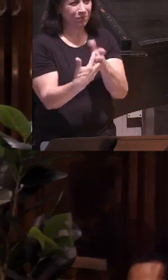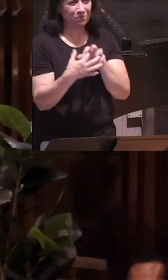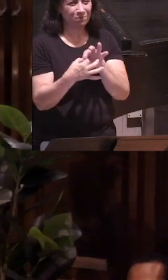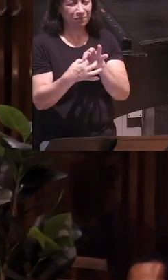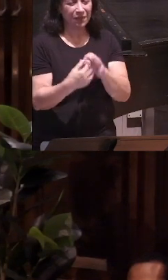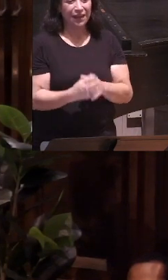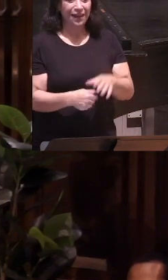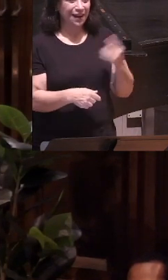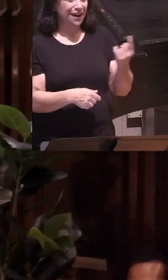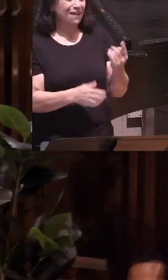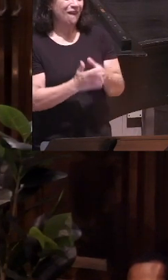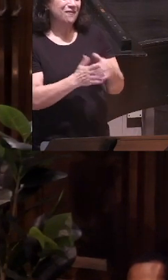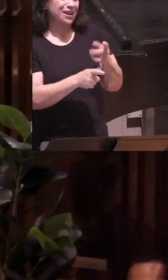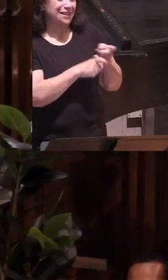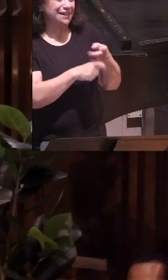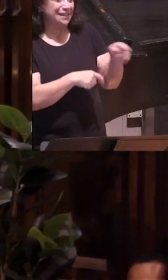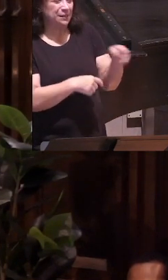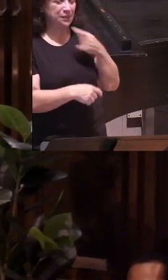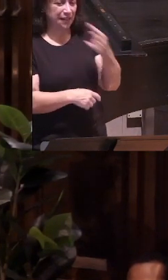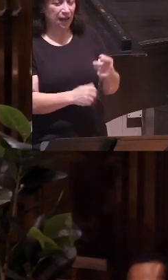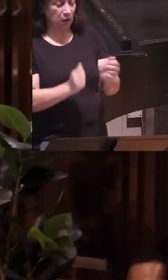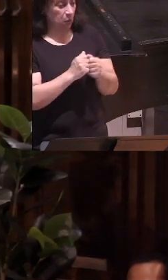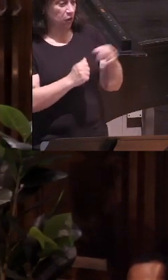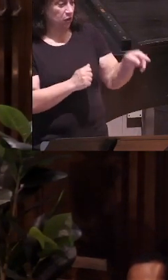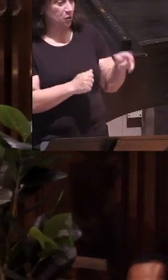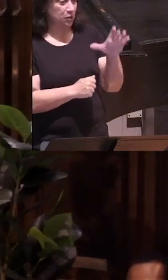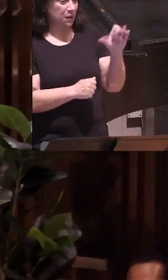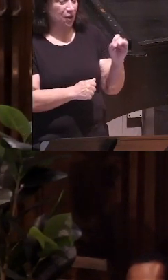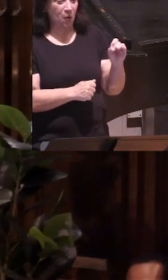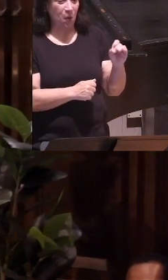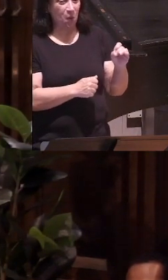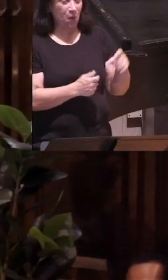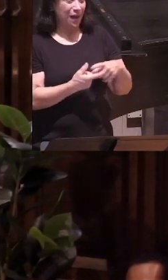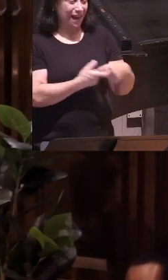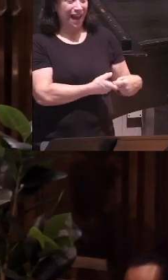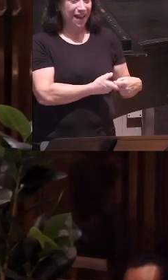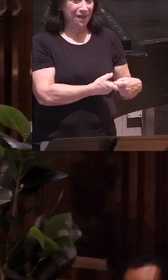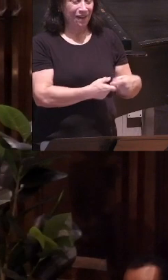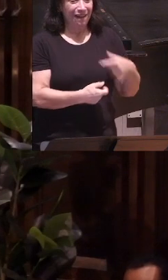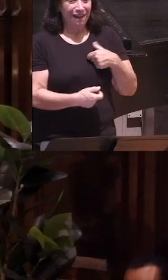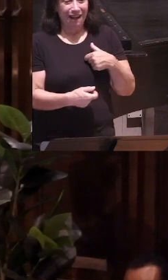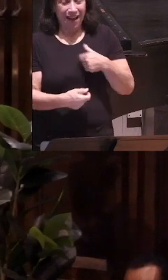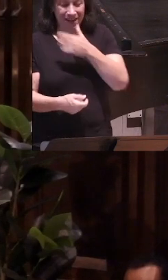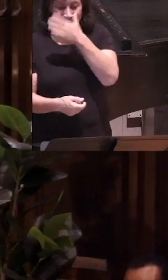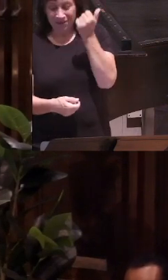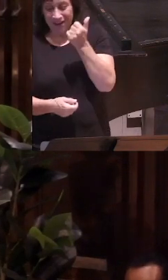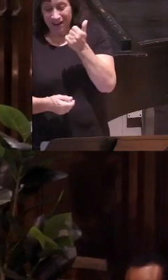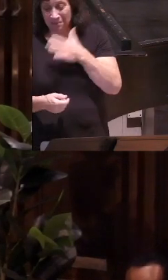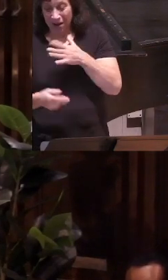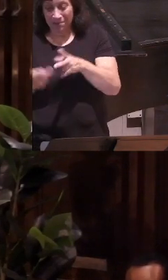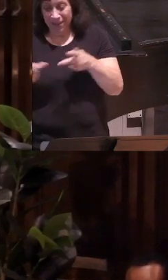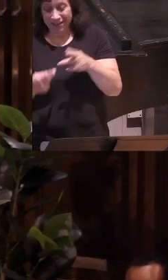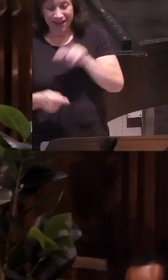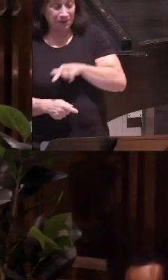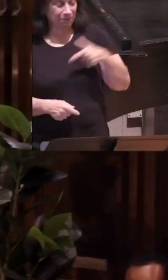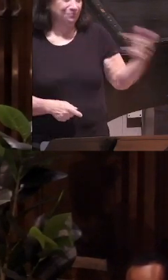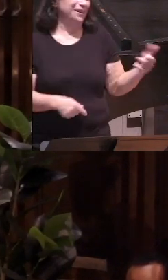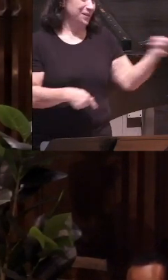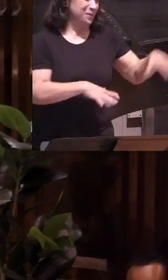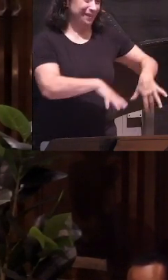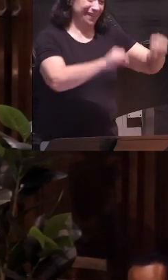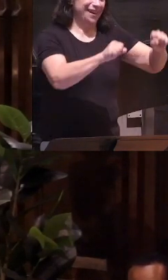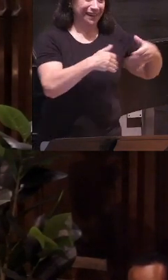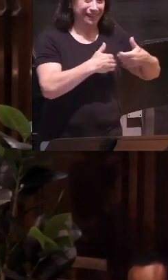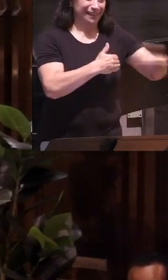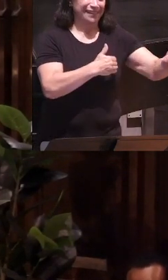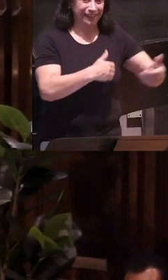often would tease him and say, you know, with you as my co-anchor here, if I lose my place, I'm just gonna say Earl. So,